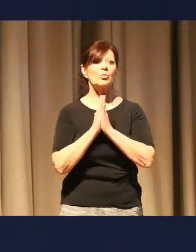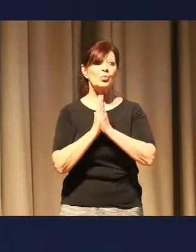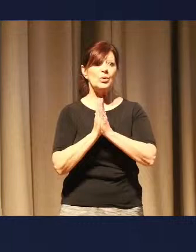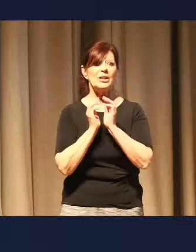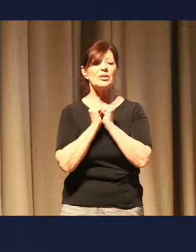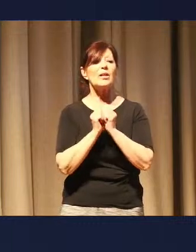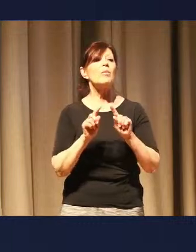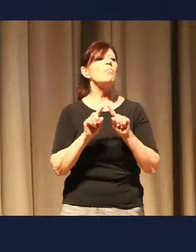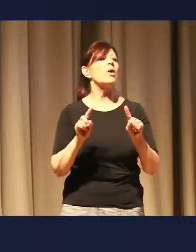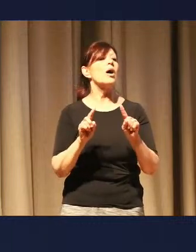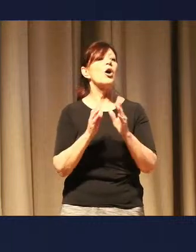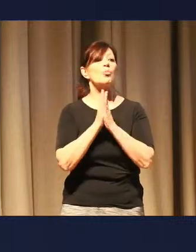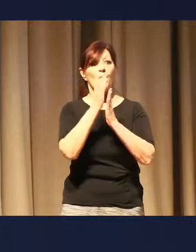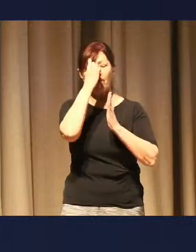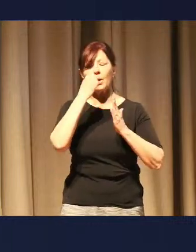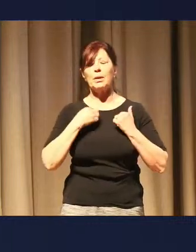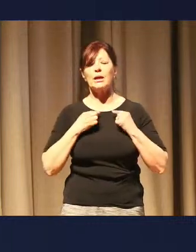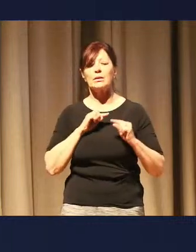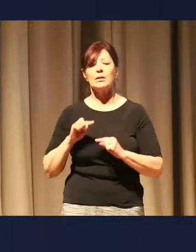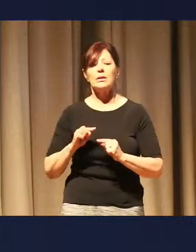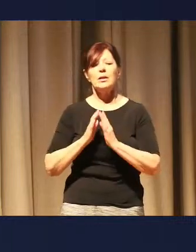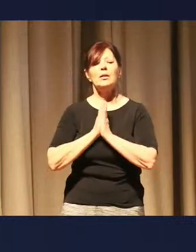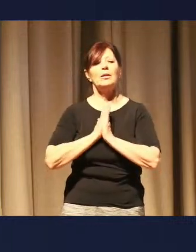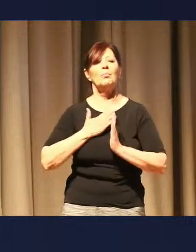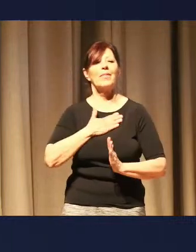but please pray for me.